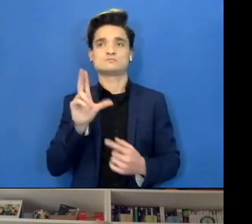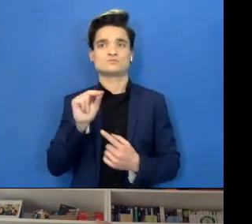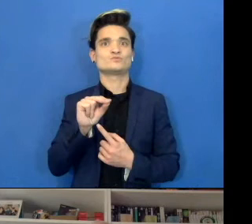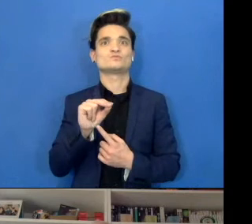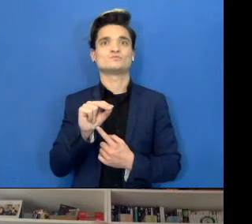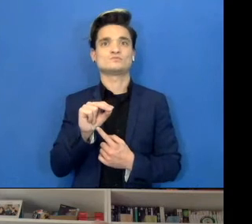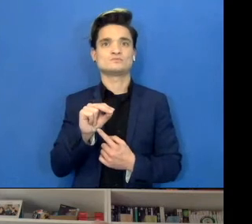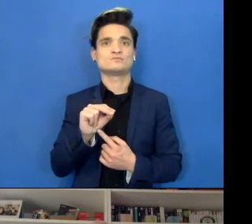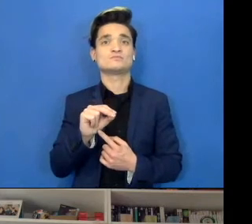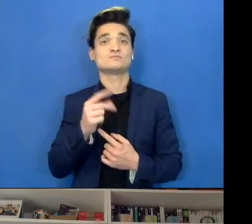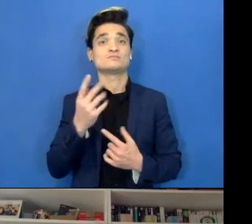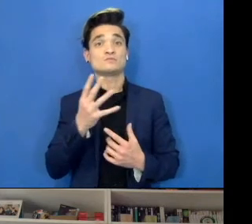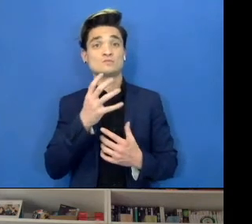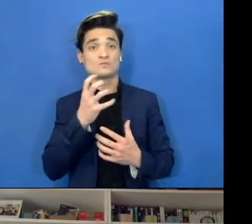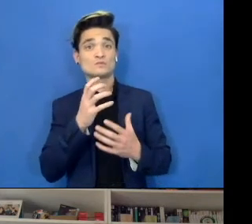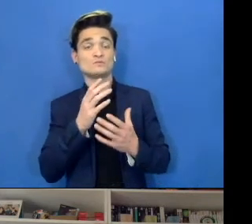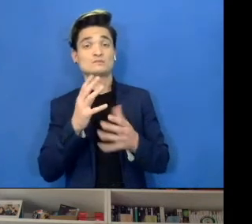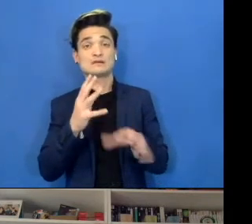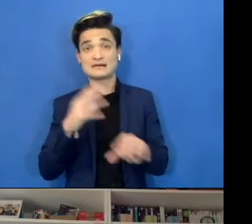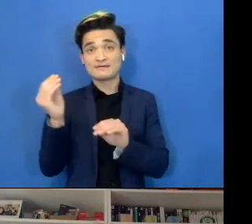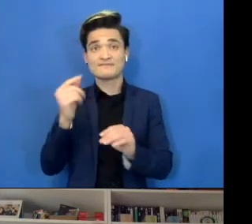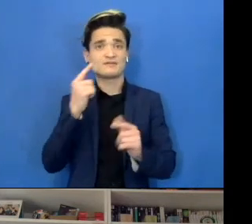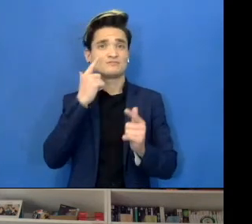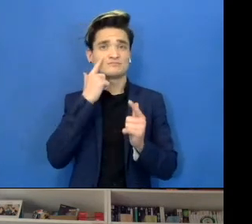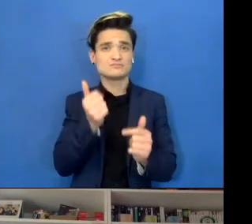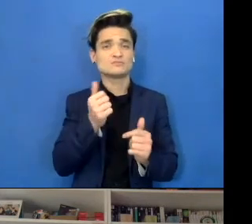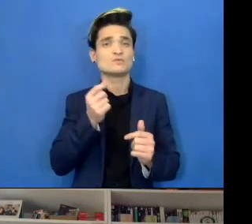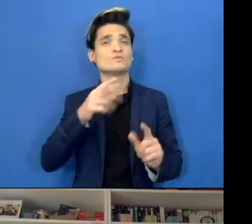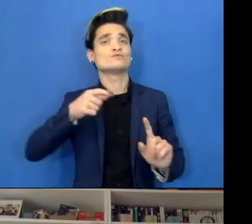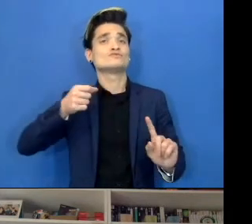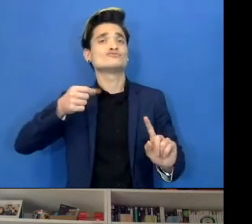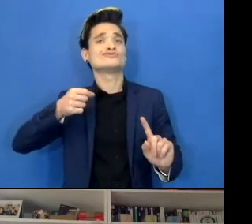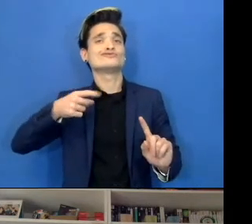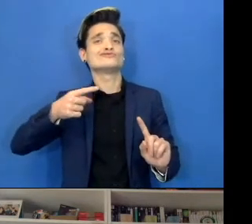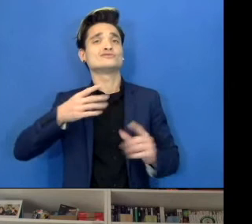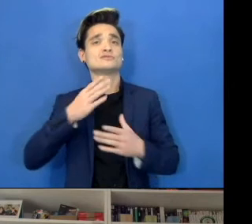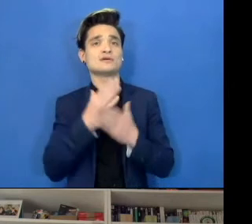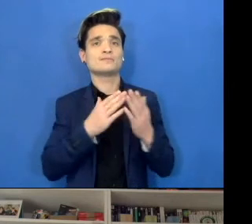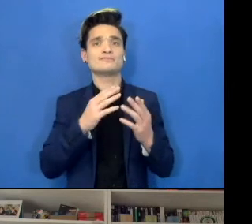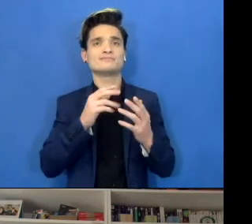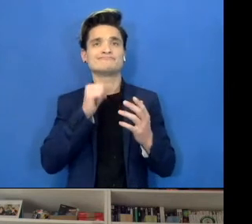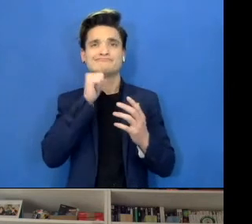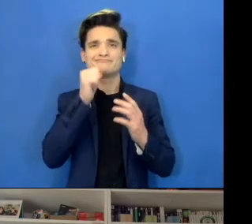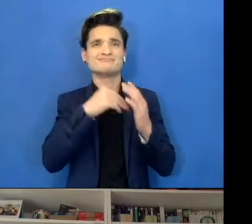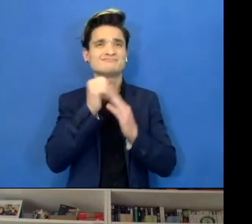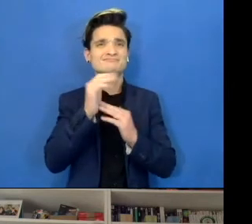triggering you, that is making you feel really uncomfortable, you can always end the scene. Let's remember, this is